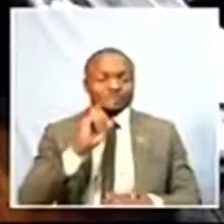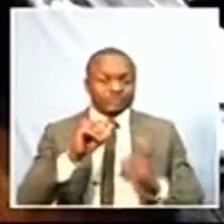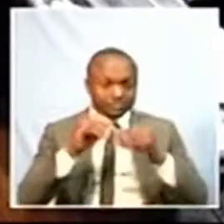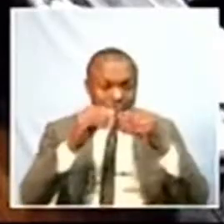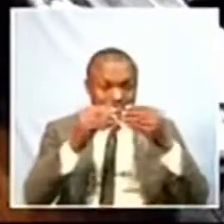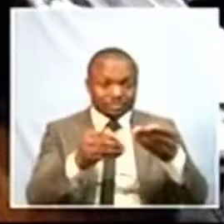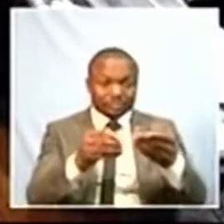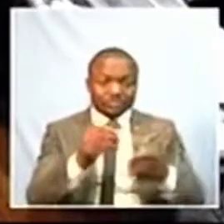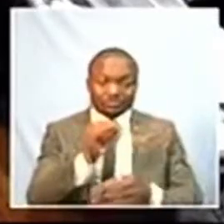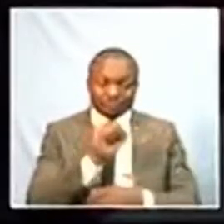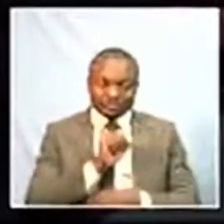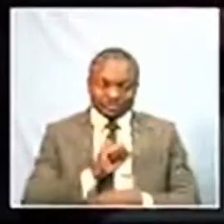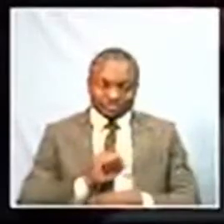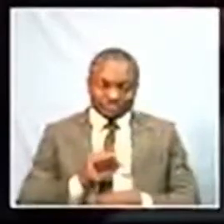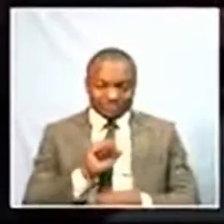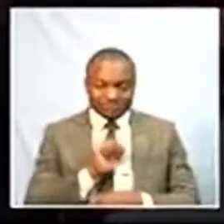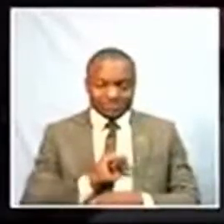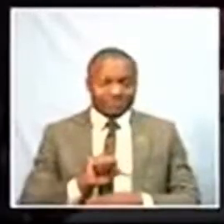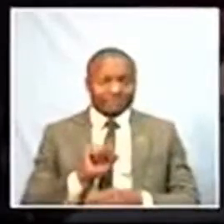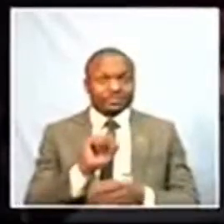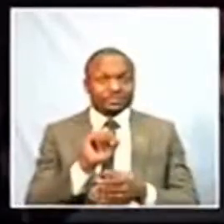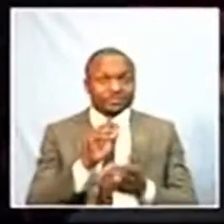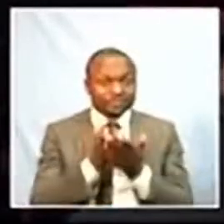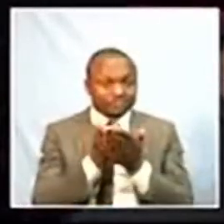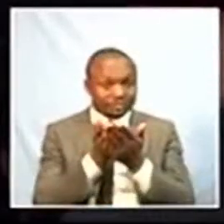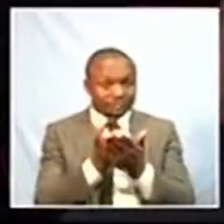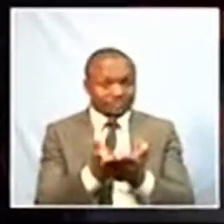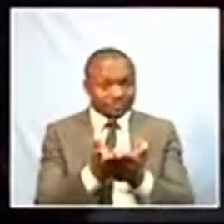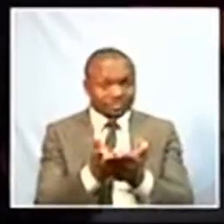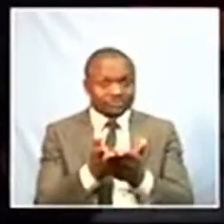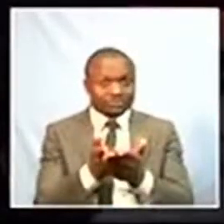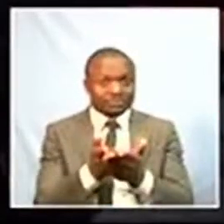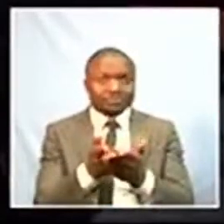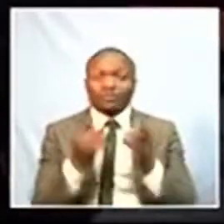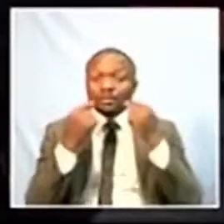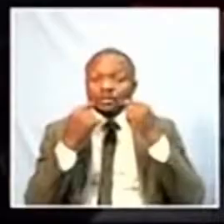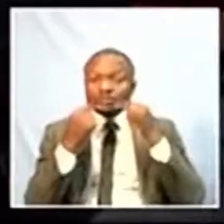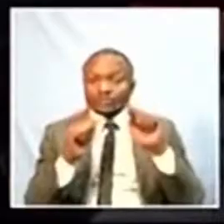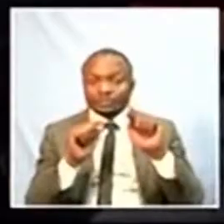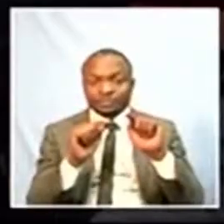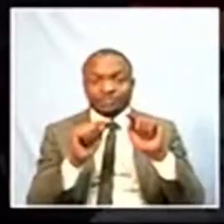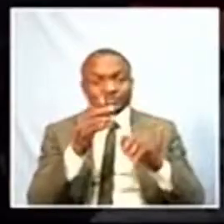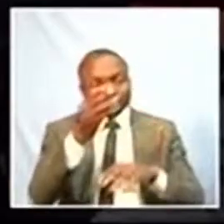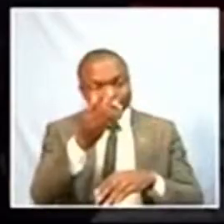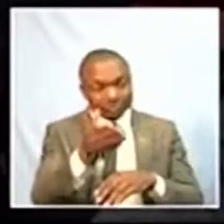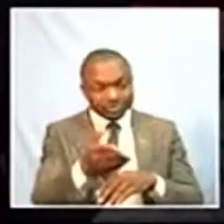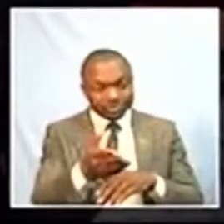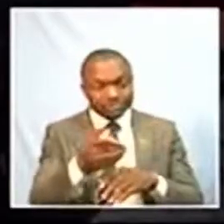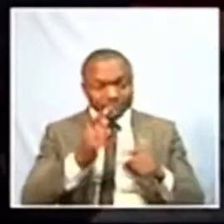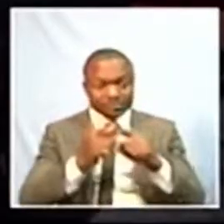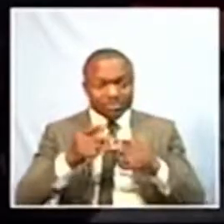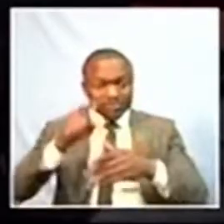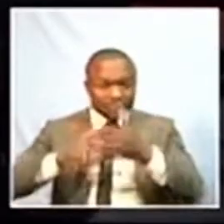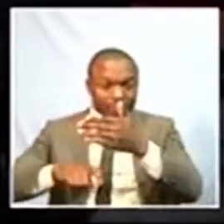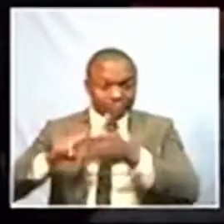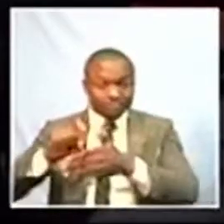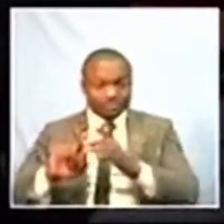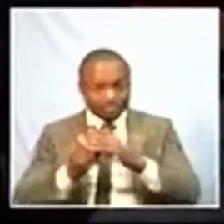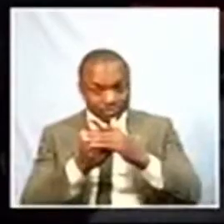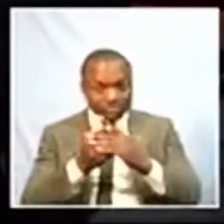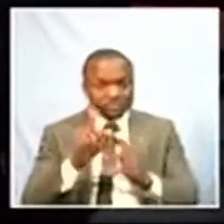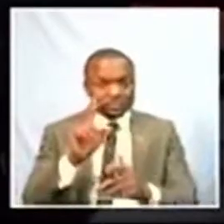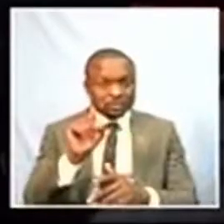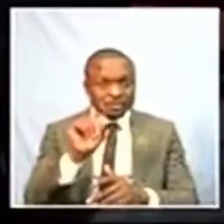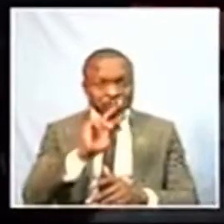apology. I think the submission, yes, the circular was there, but the actual allocation and deduction for this saving, it started in